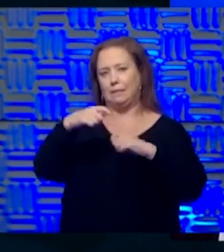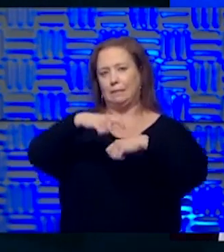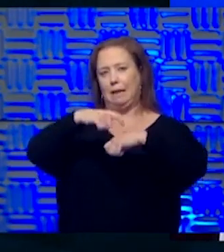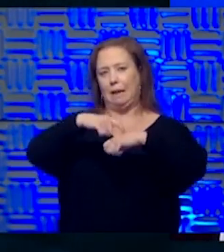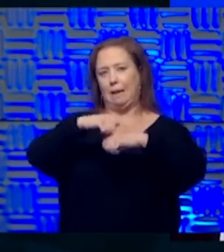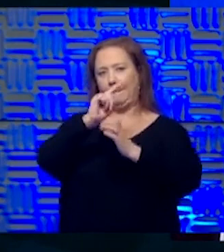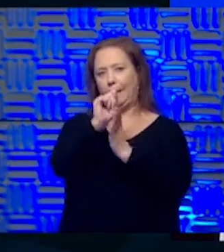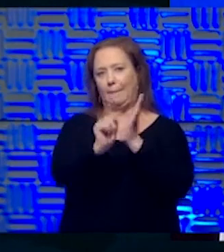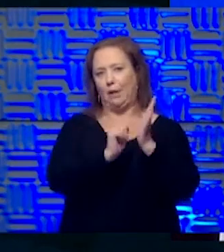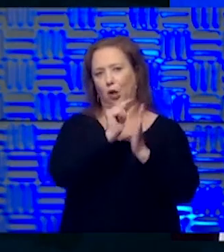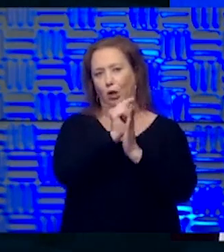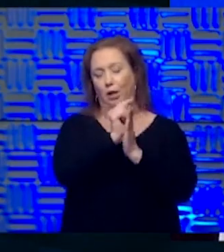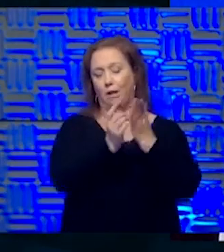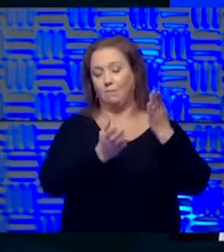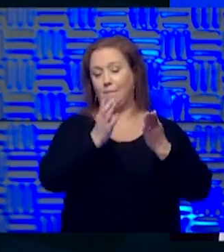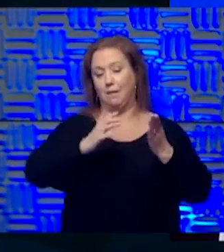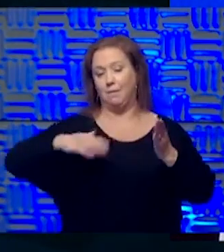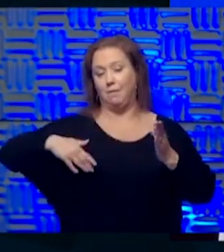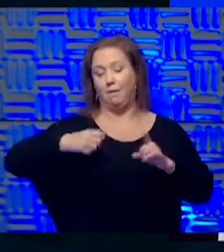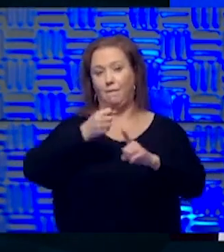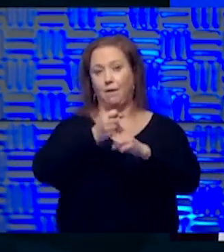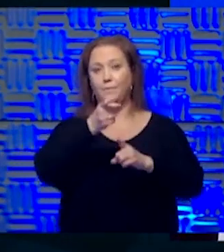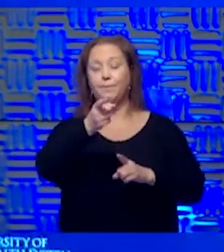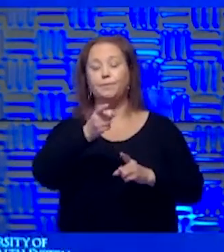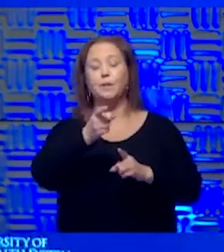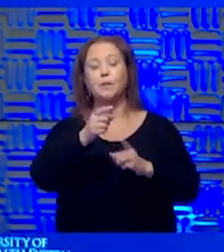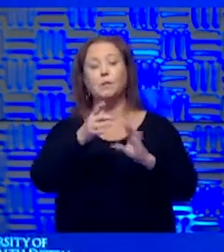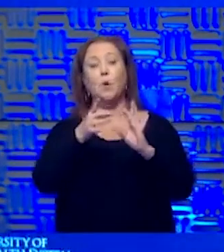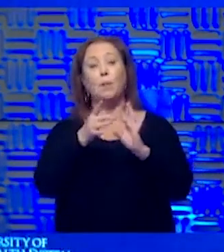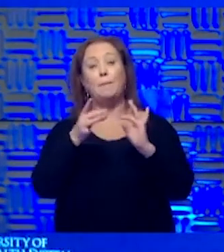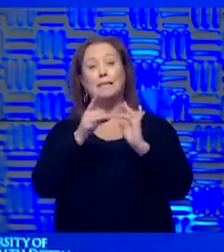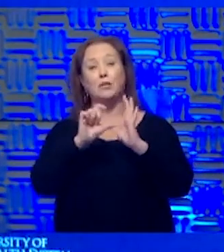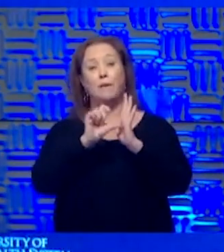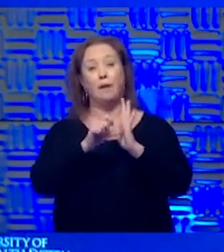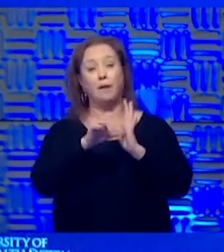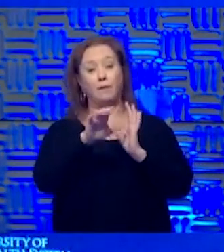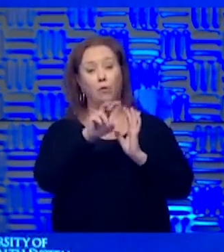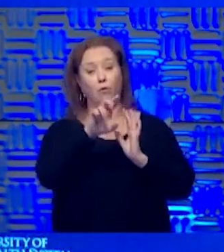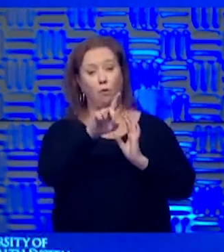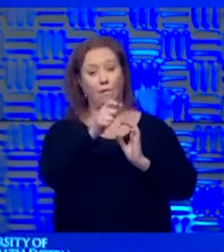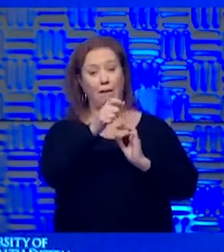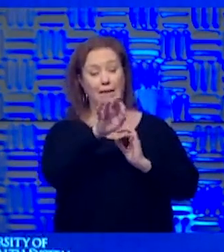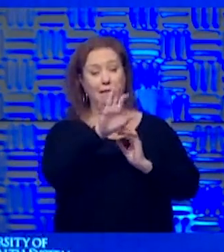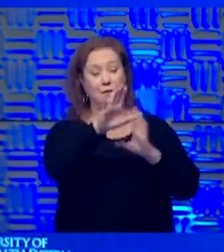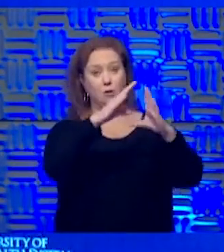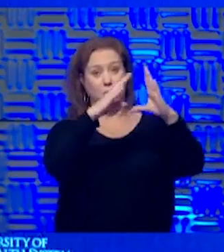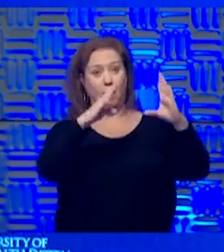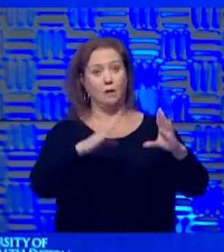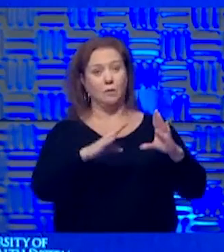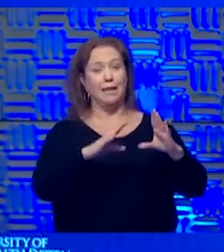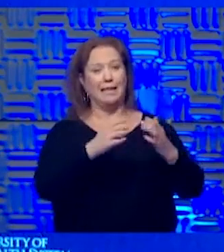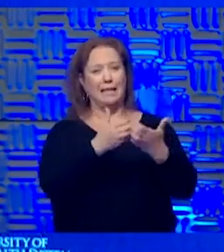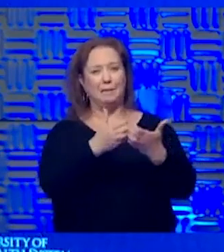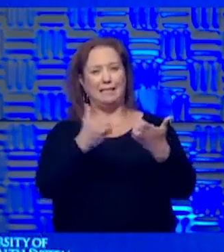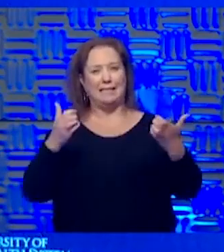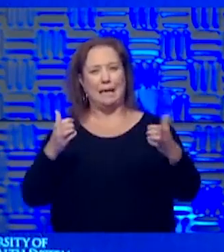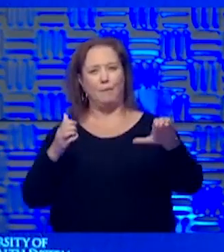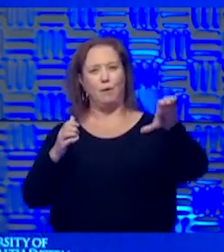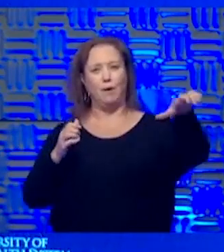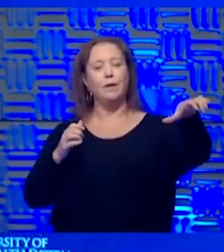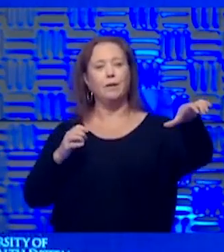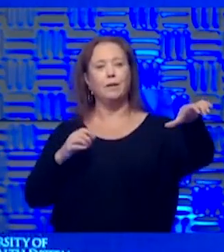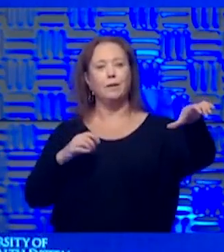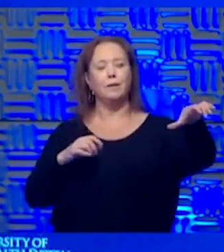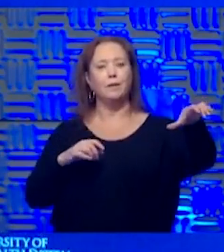know it. So the real message is that the folks who have COVID-19 in a household need to be kept separate. We know from